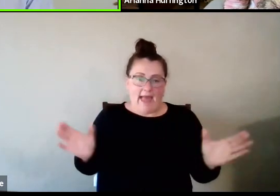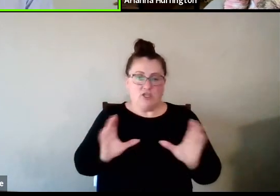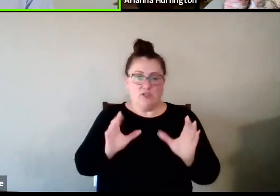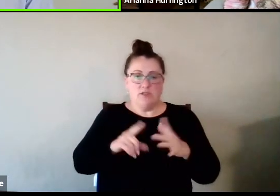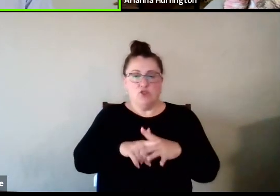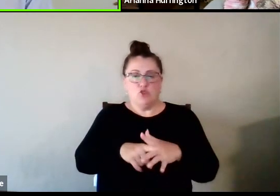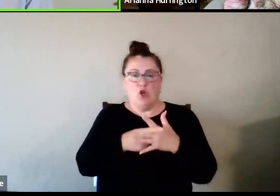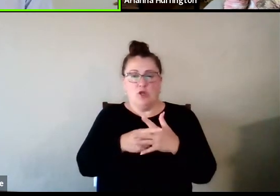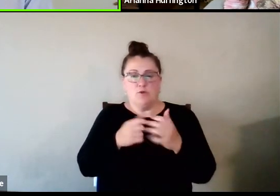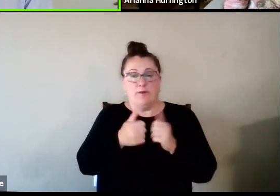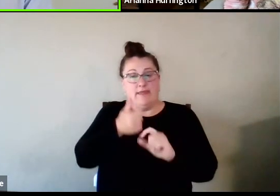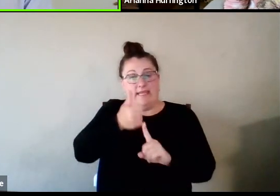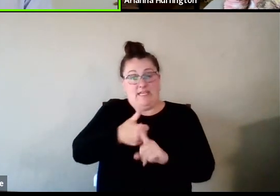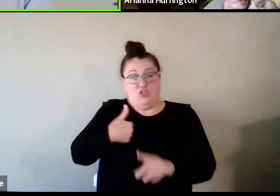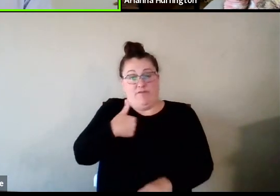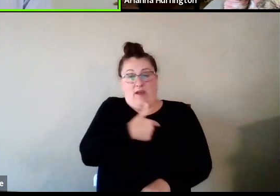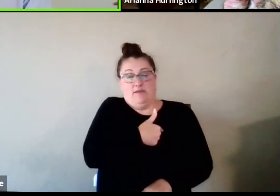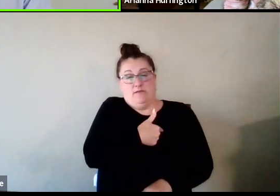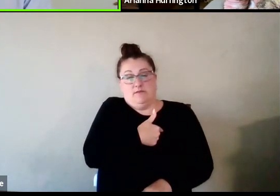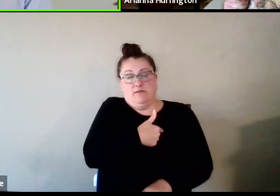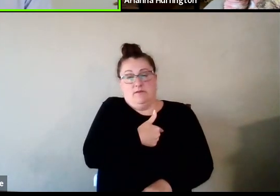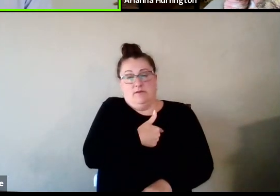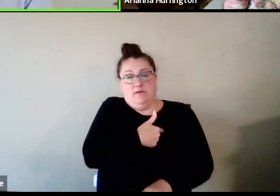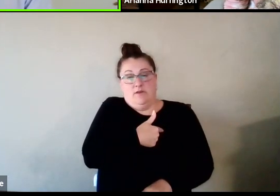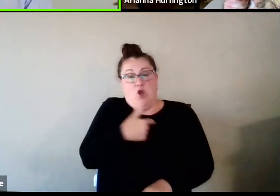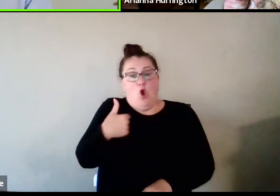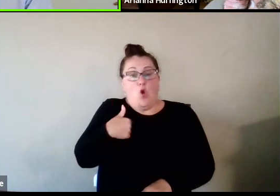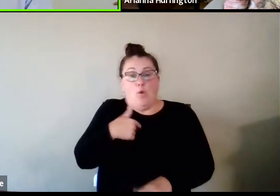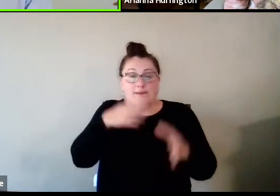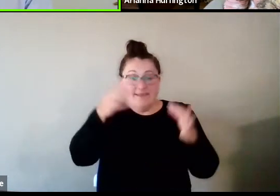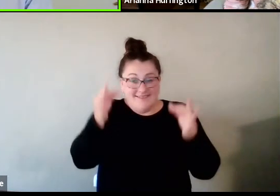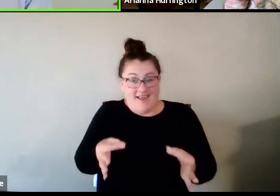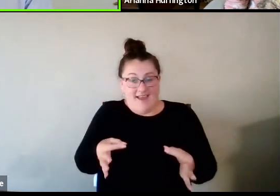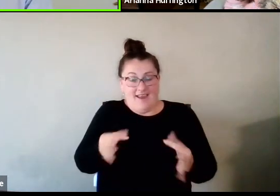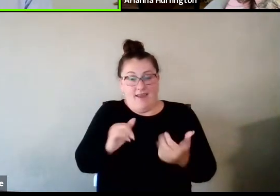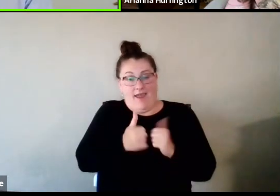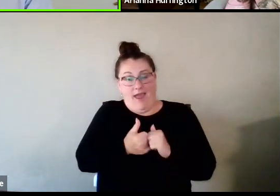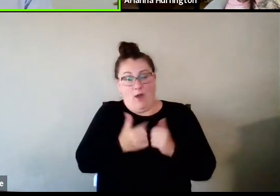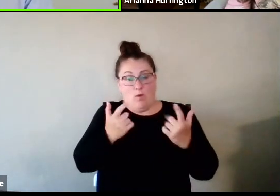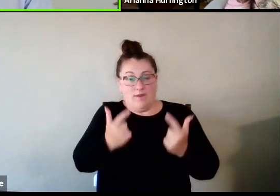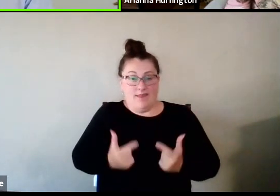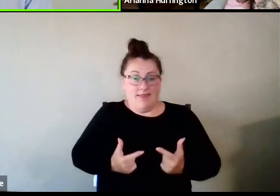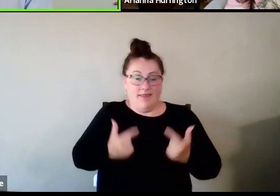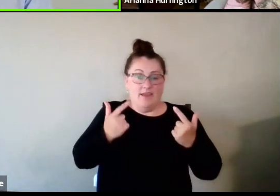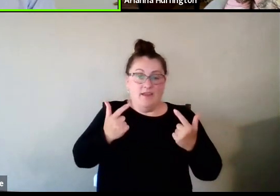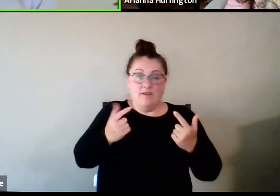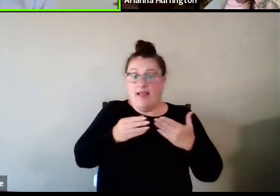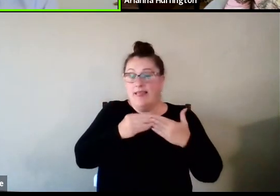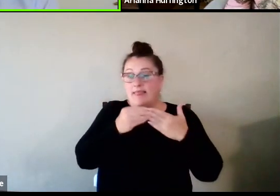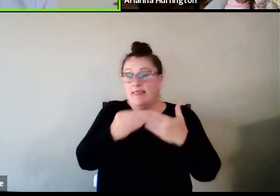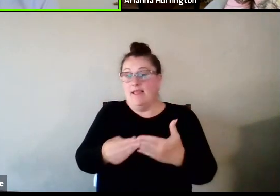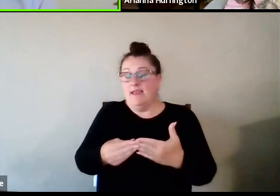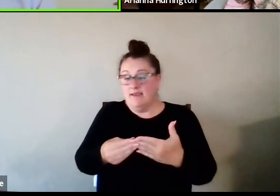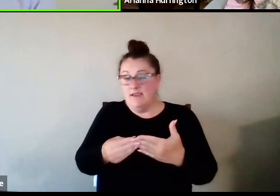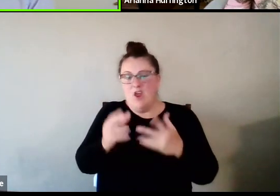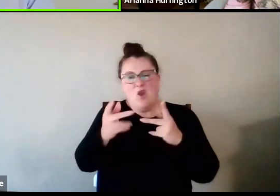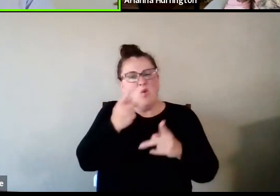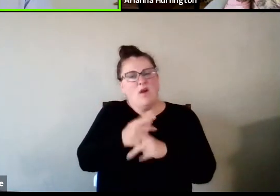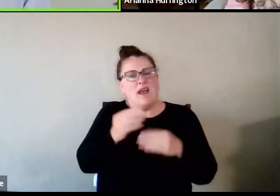with each of us. Each of us get to decide how we want to live our life and how we want to lead, what kind of a leader we want